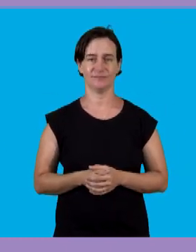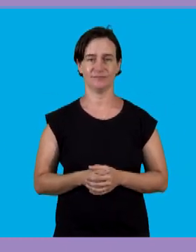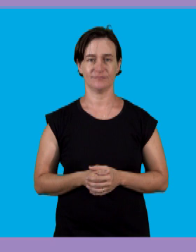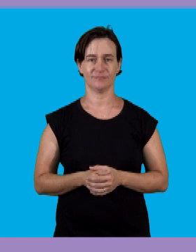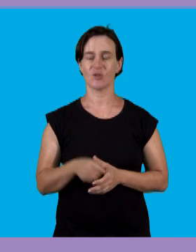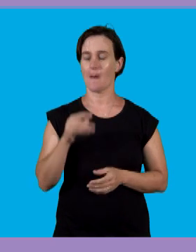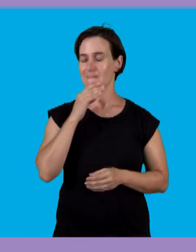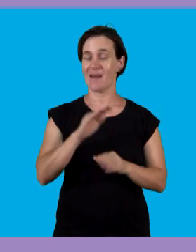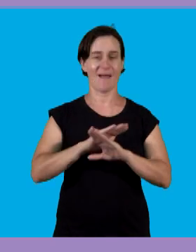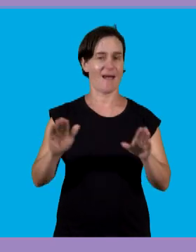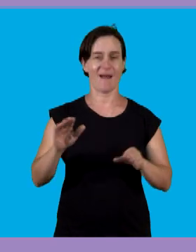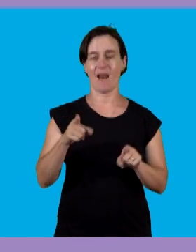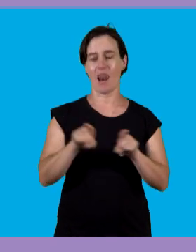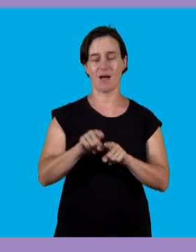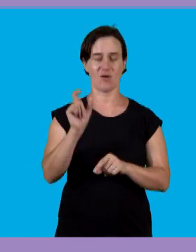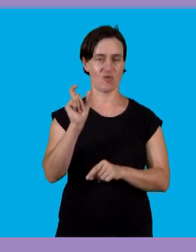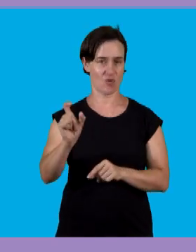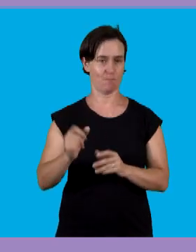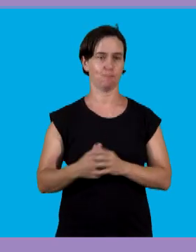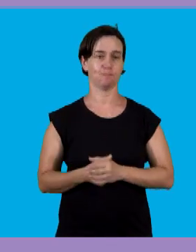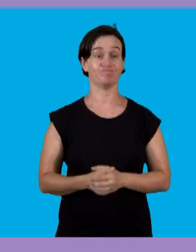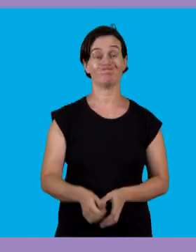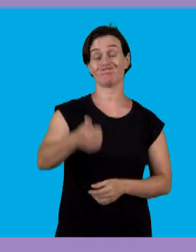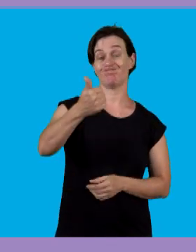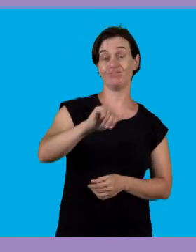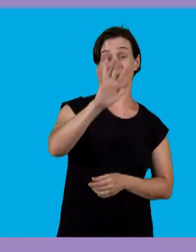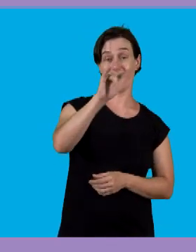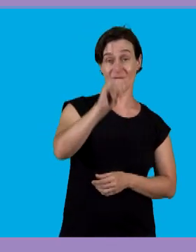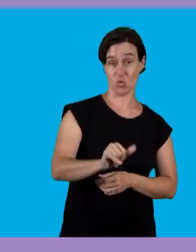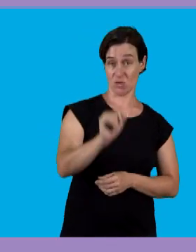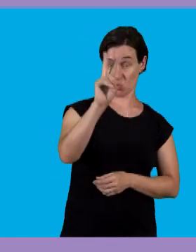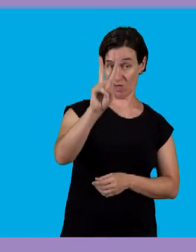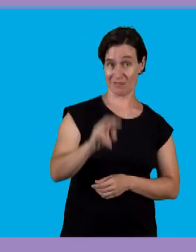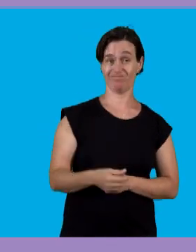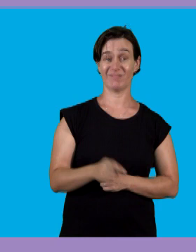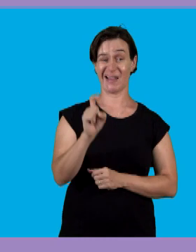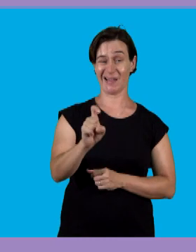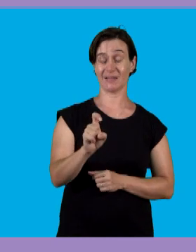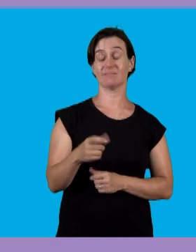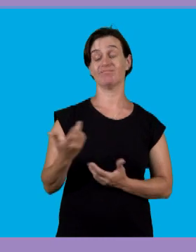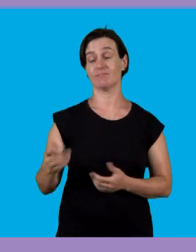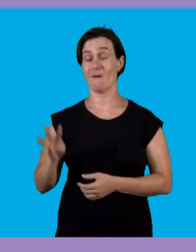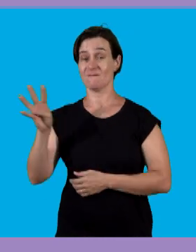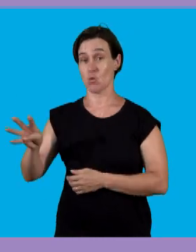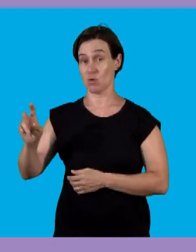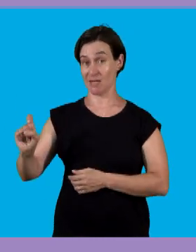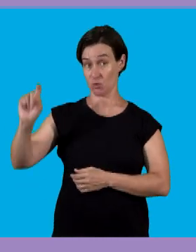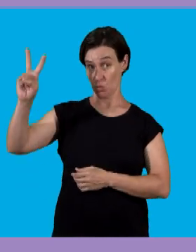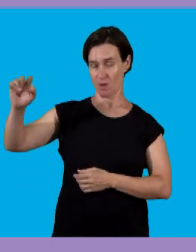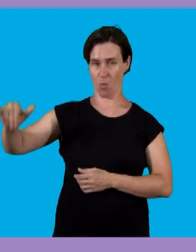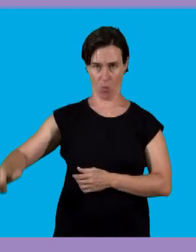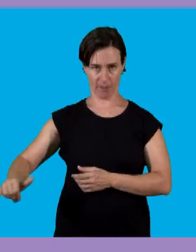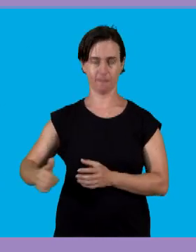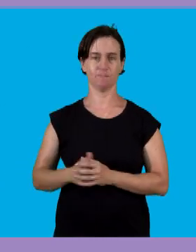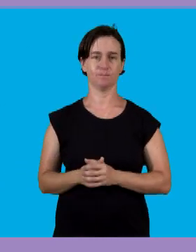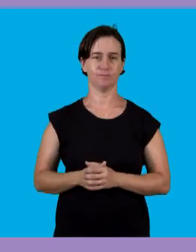4. So they are unlike terms. Then we have 5y squared x and